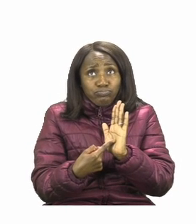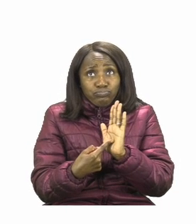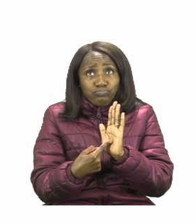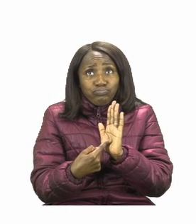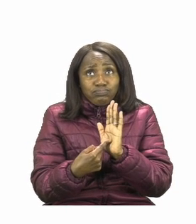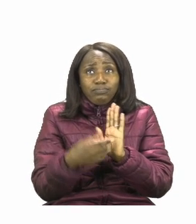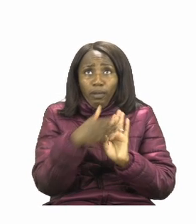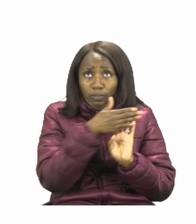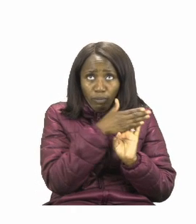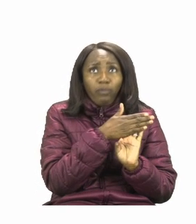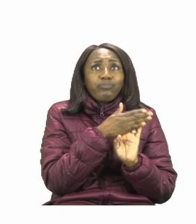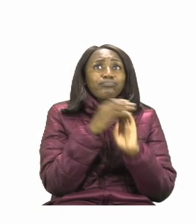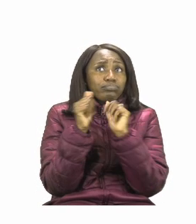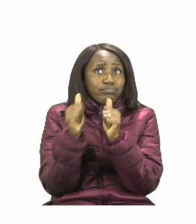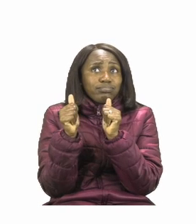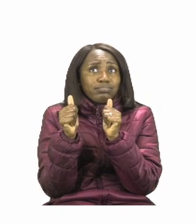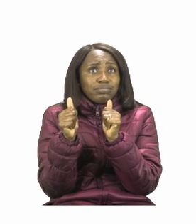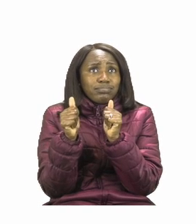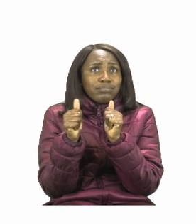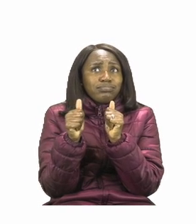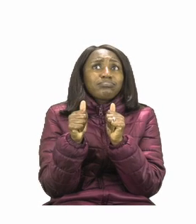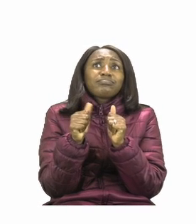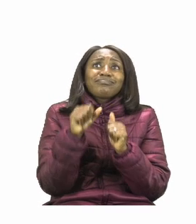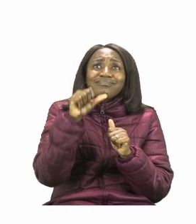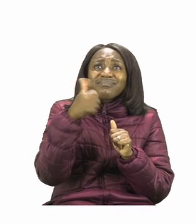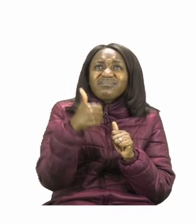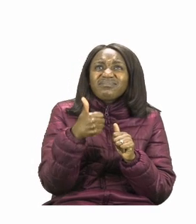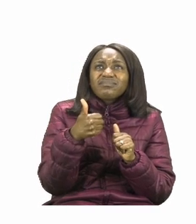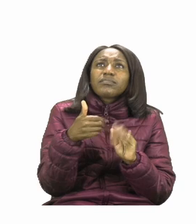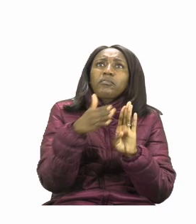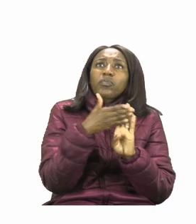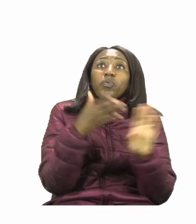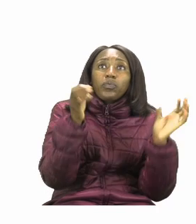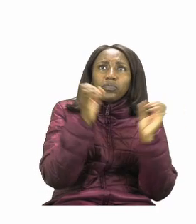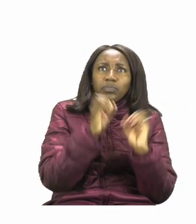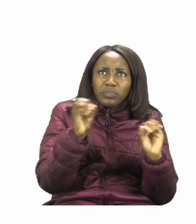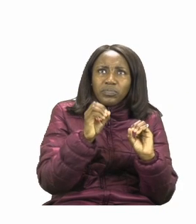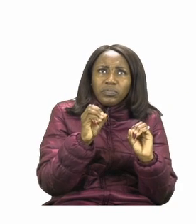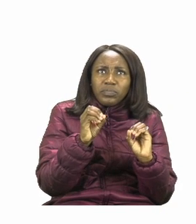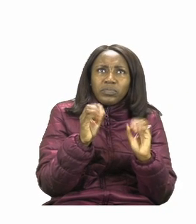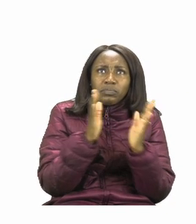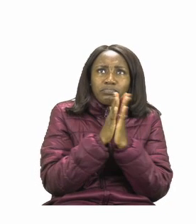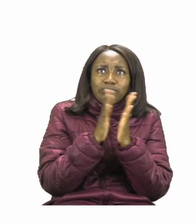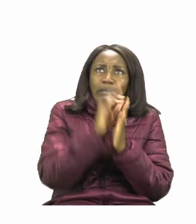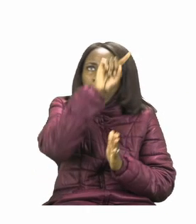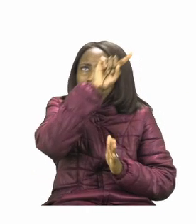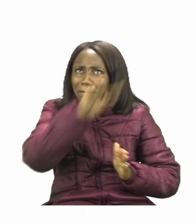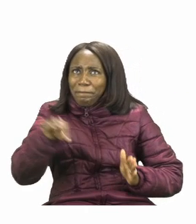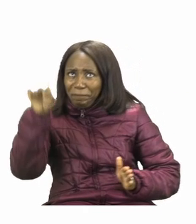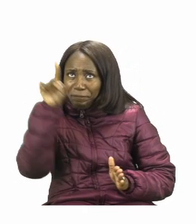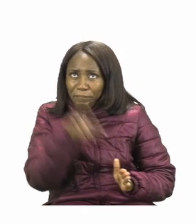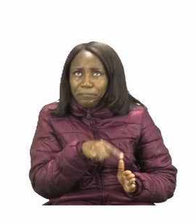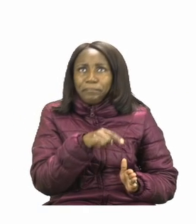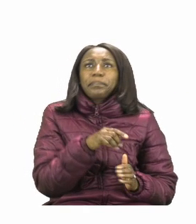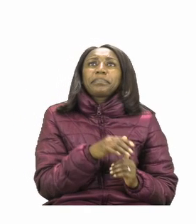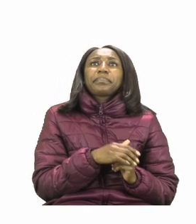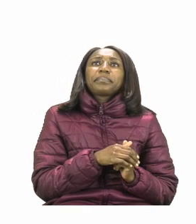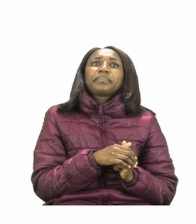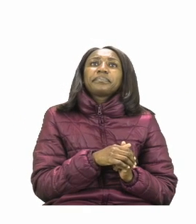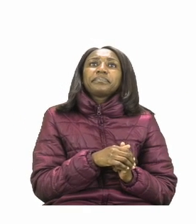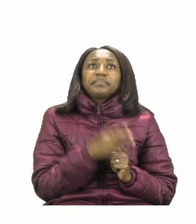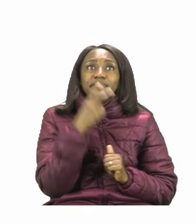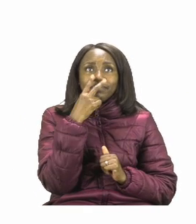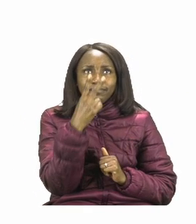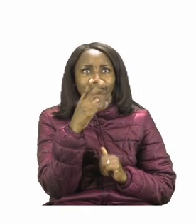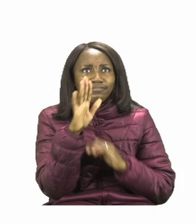And then for those that are not safe, it's going to be our job to make sure that we cross them out. So let's take a look at the